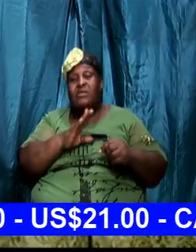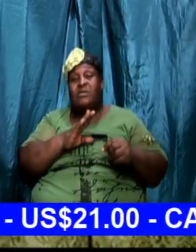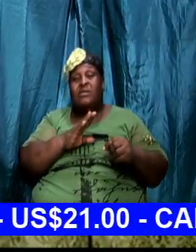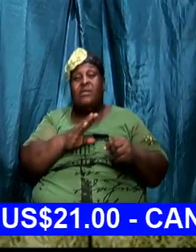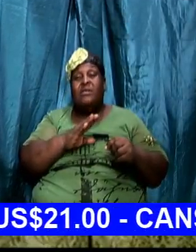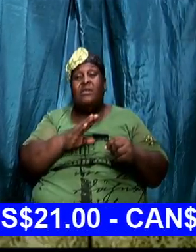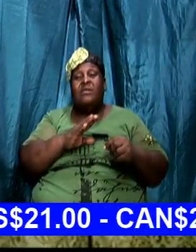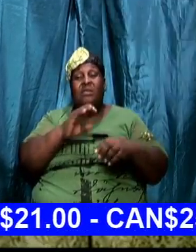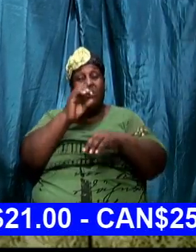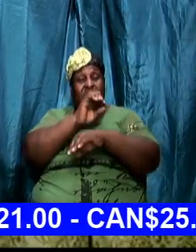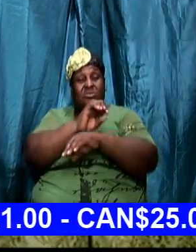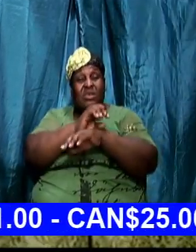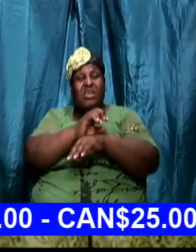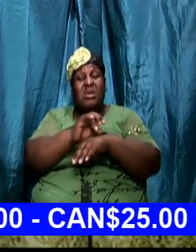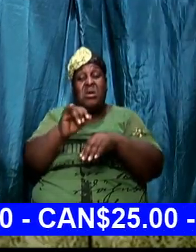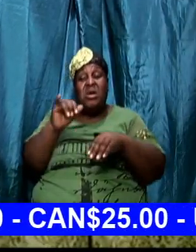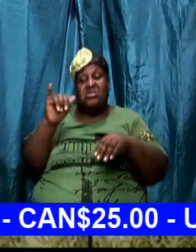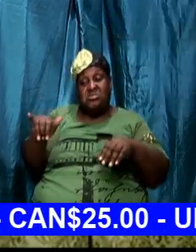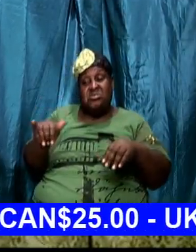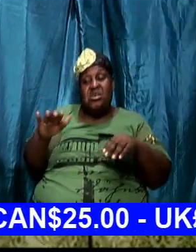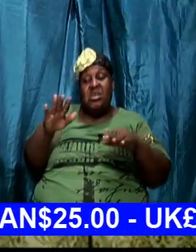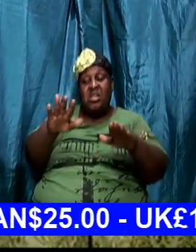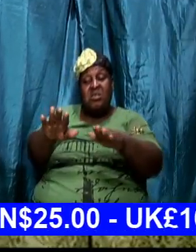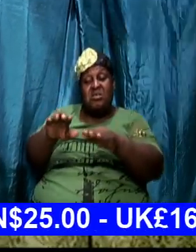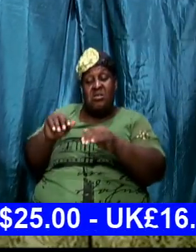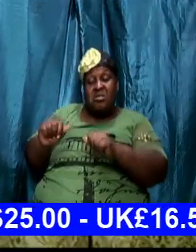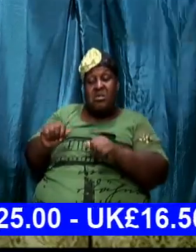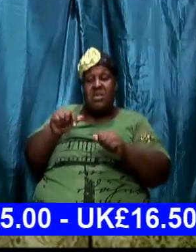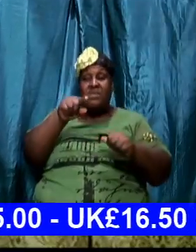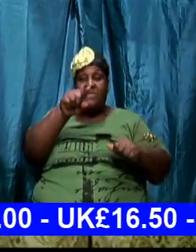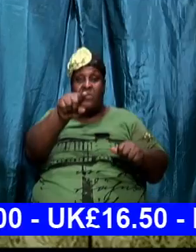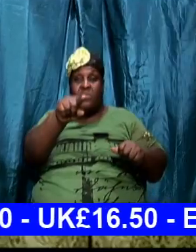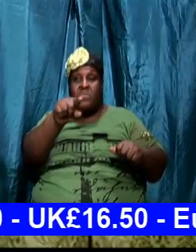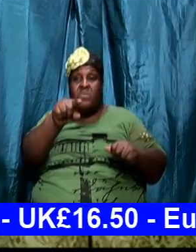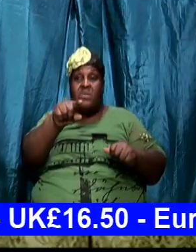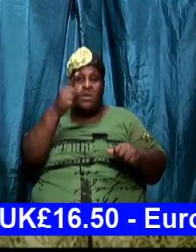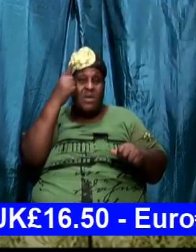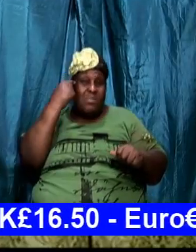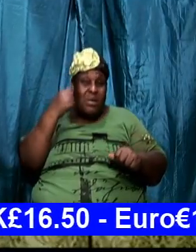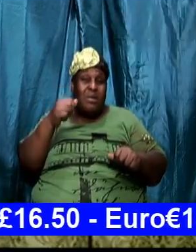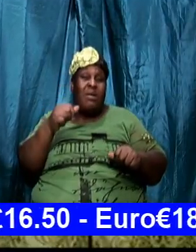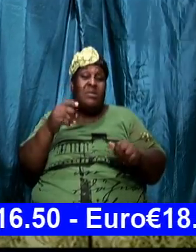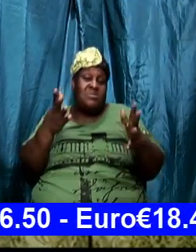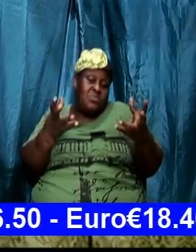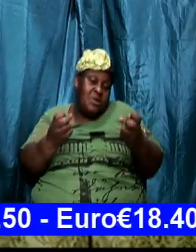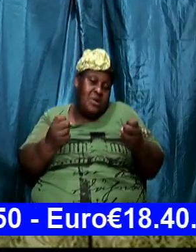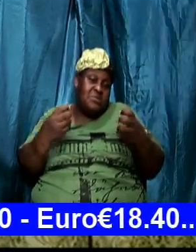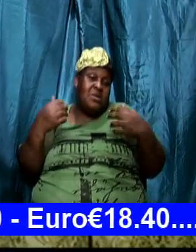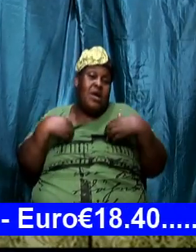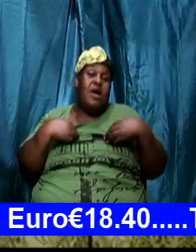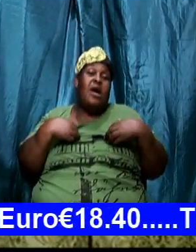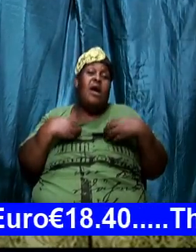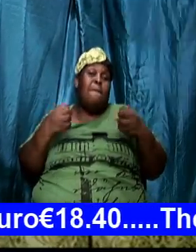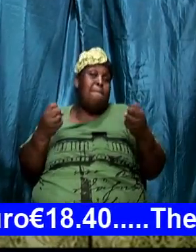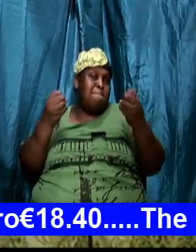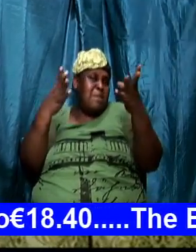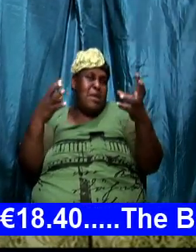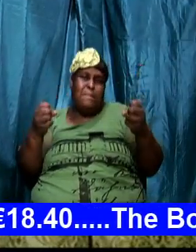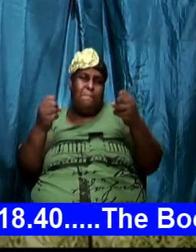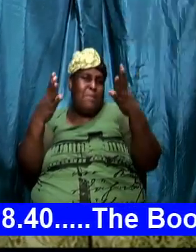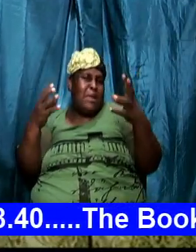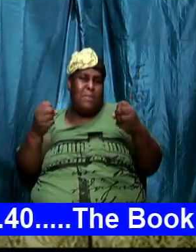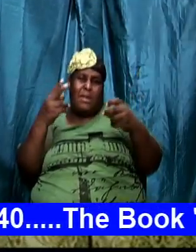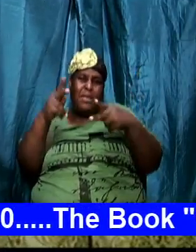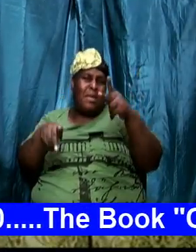church, and they still leave us. They still leave you because they want to have the numbers, and they leave you to